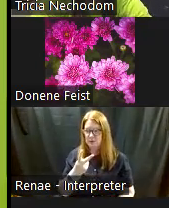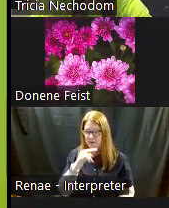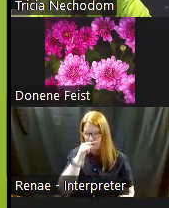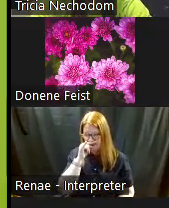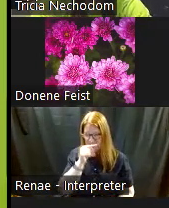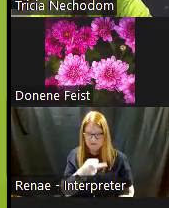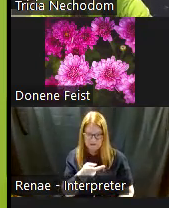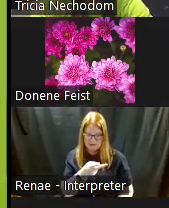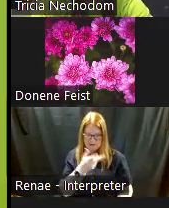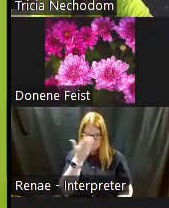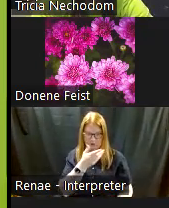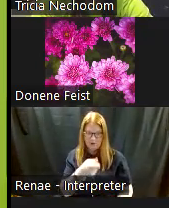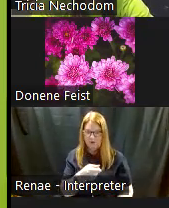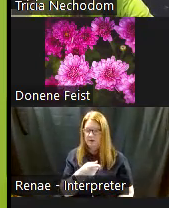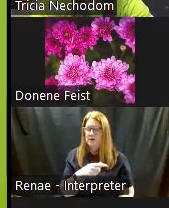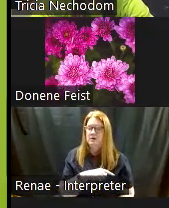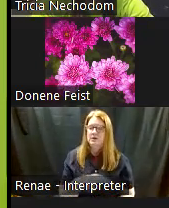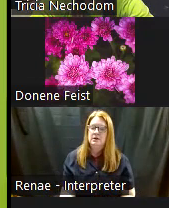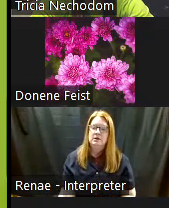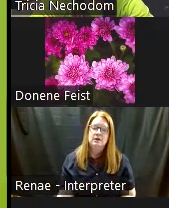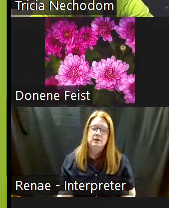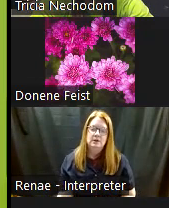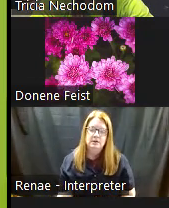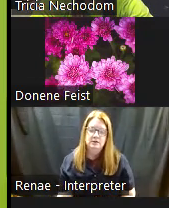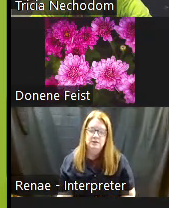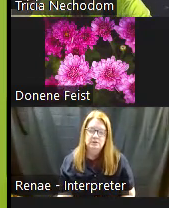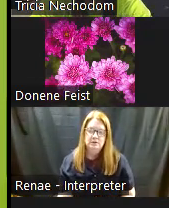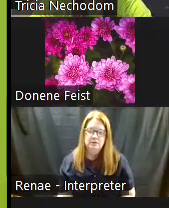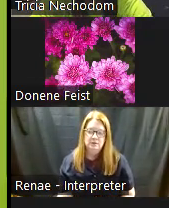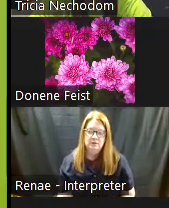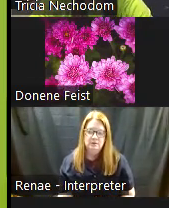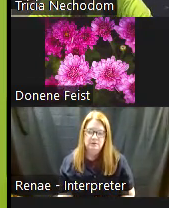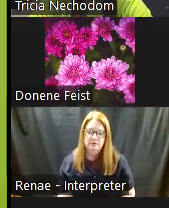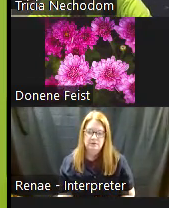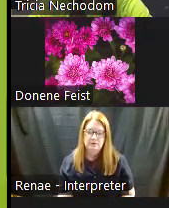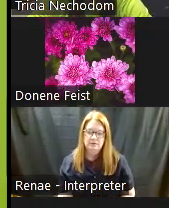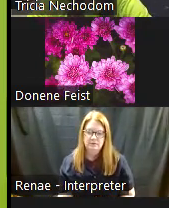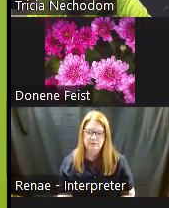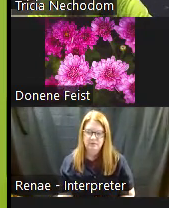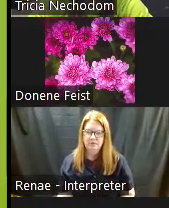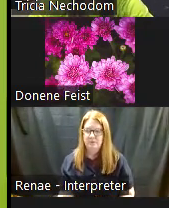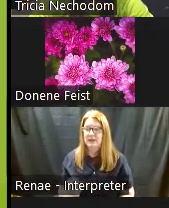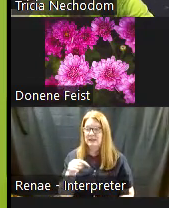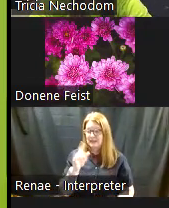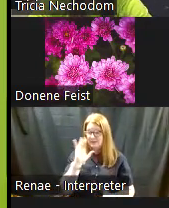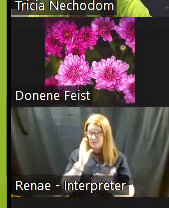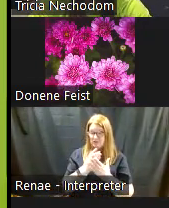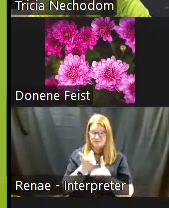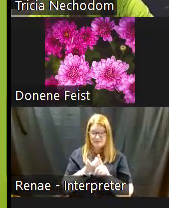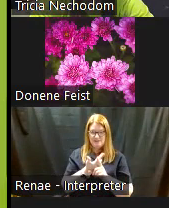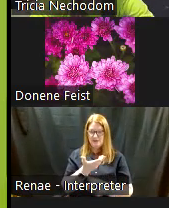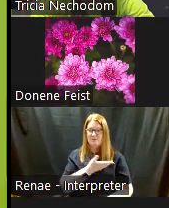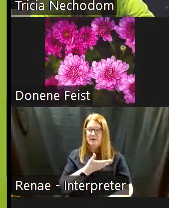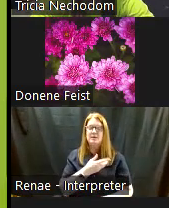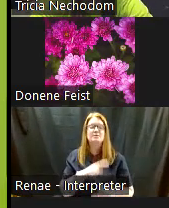the front here. They are obviously babies in this picture. They're no longer, but I thought these were good pictures